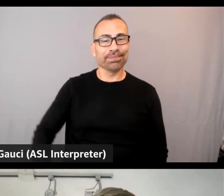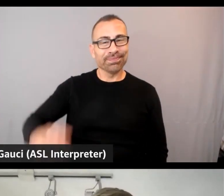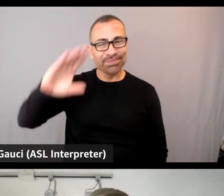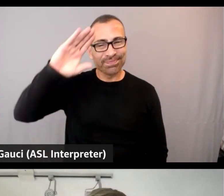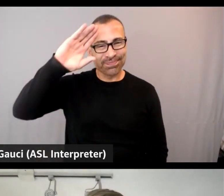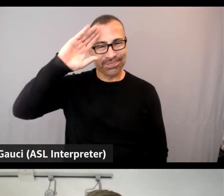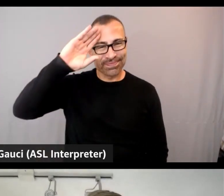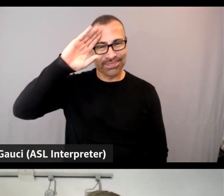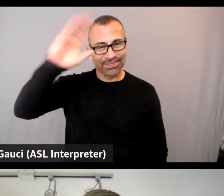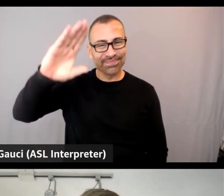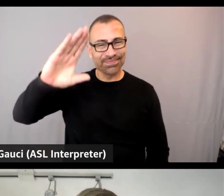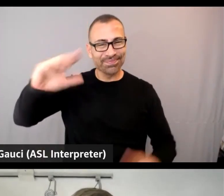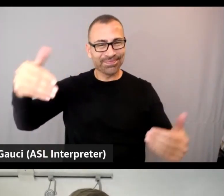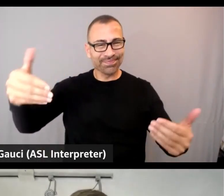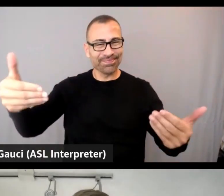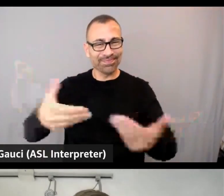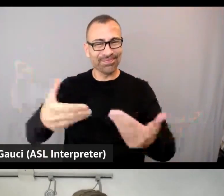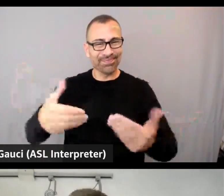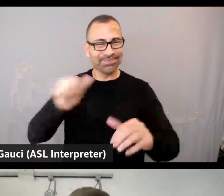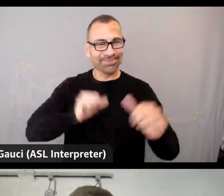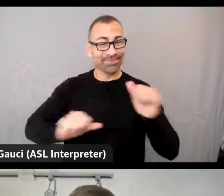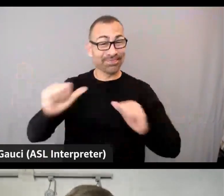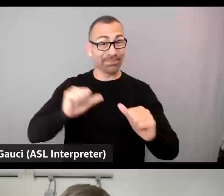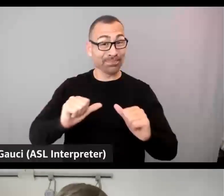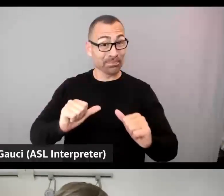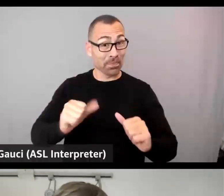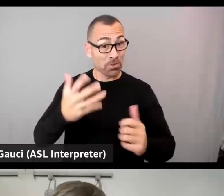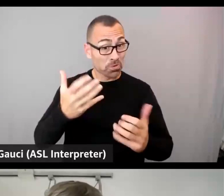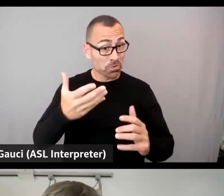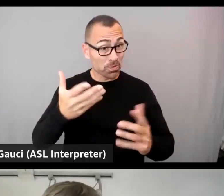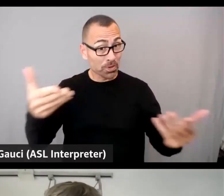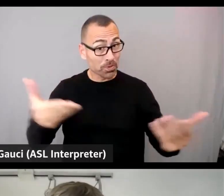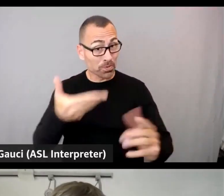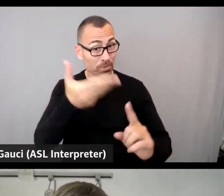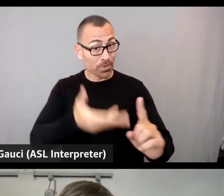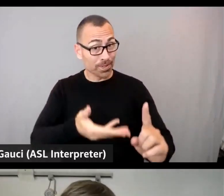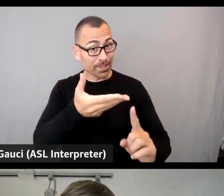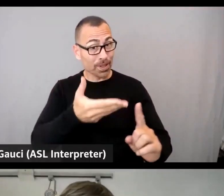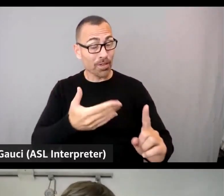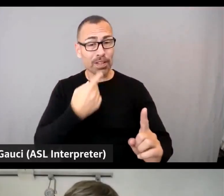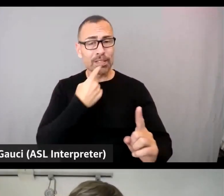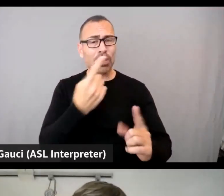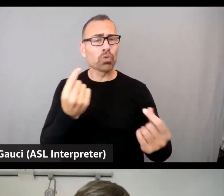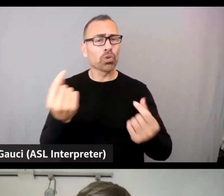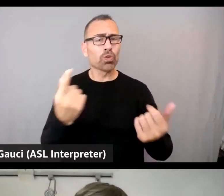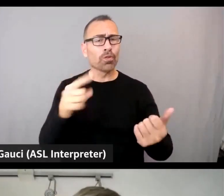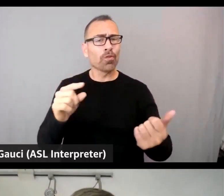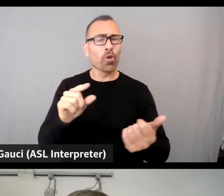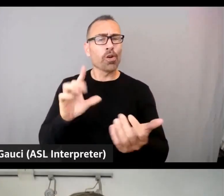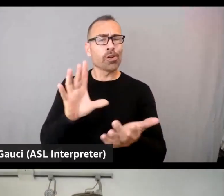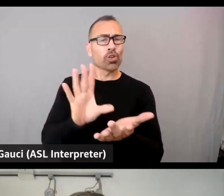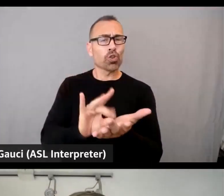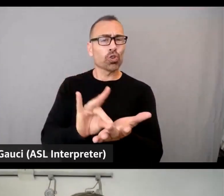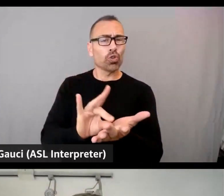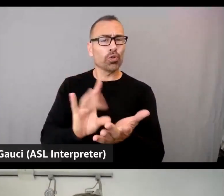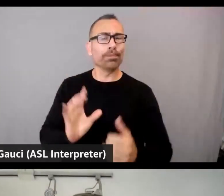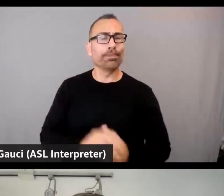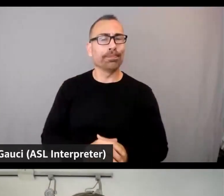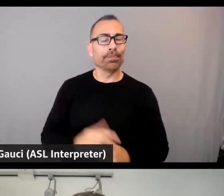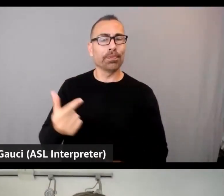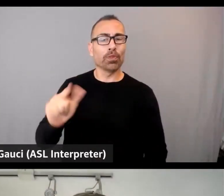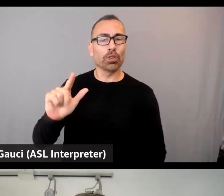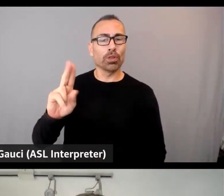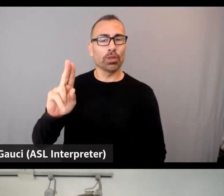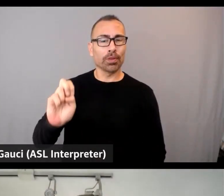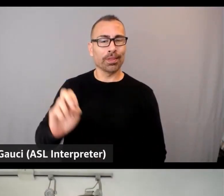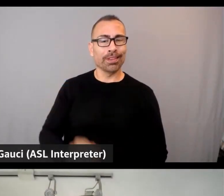welcome onto the show. Would you like to introduce yourself? Tell us a little bit about what you do for Glue. Awesome.